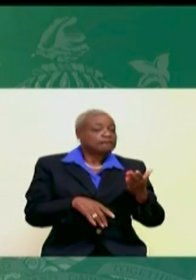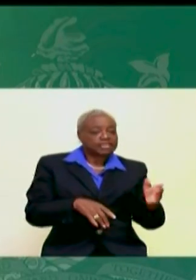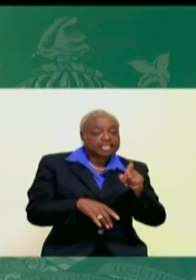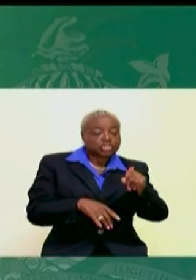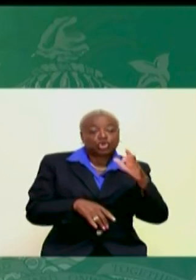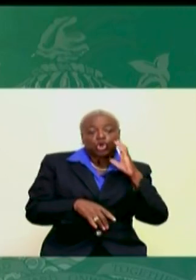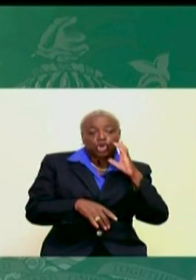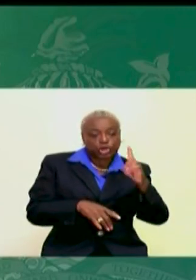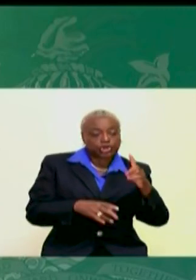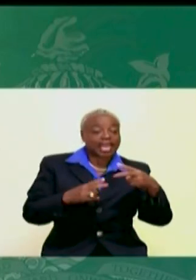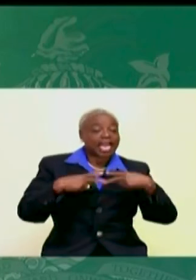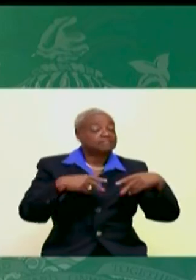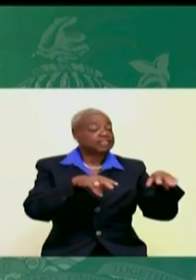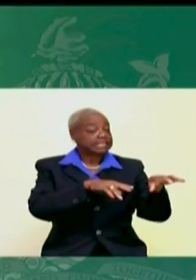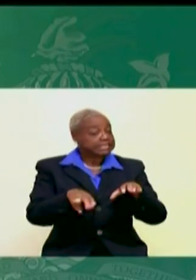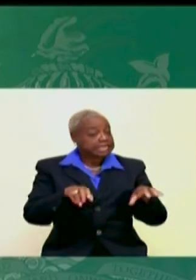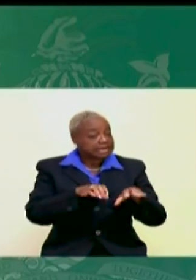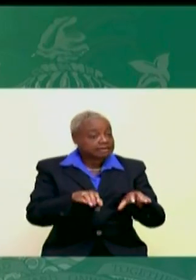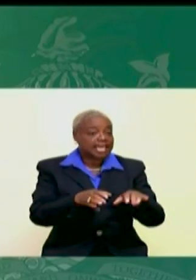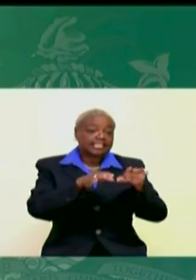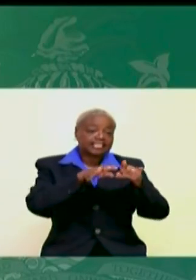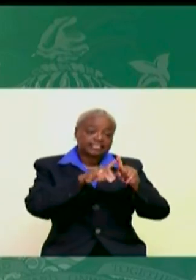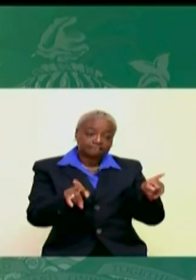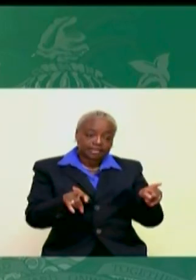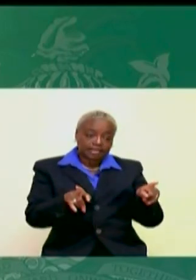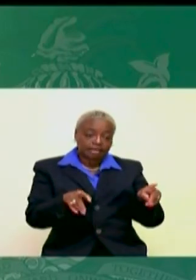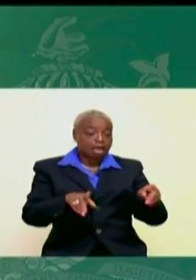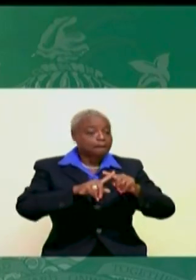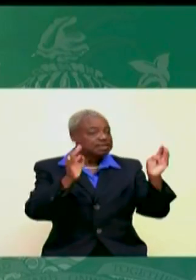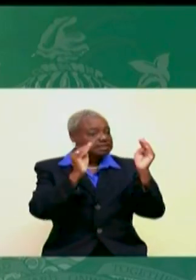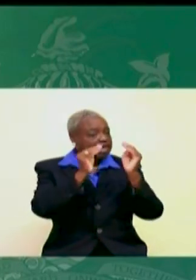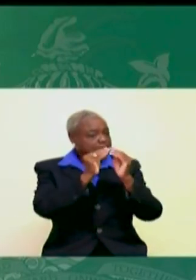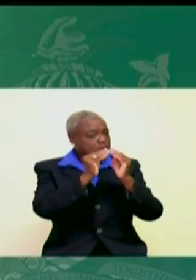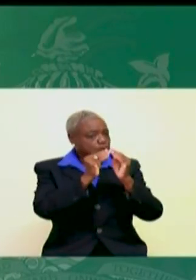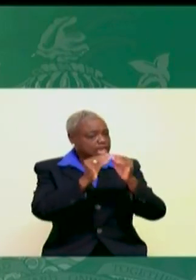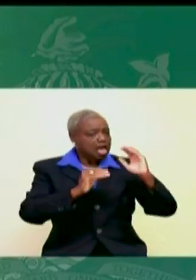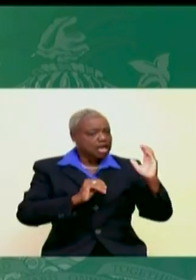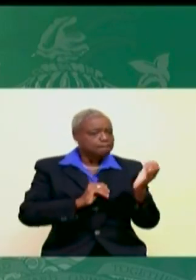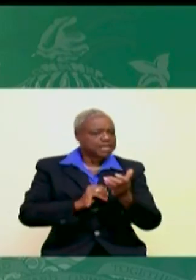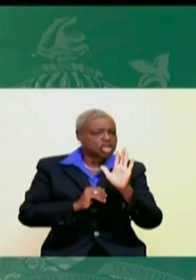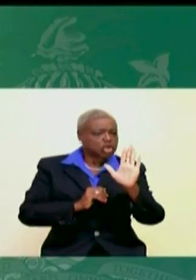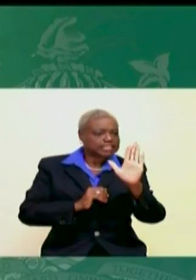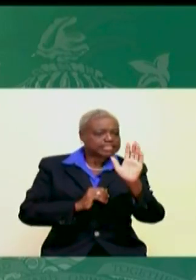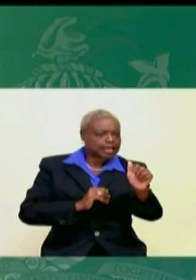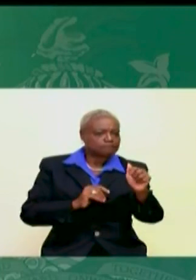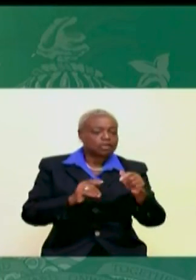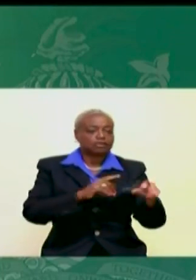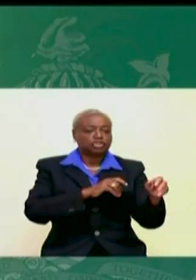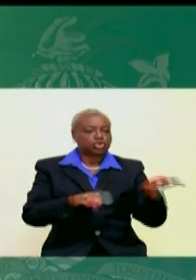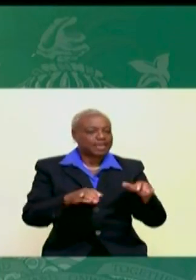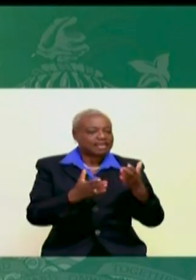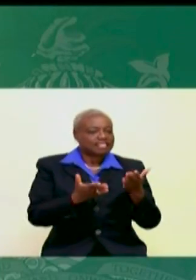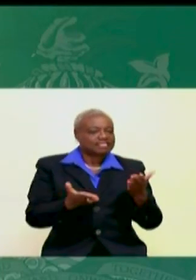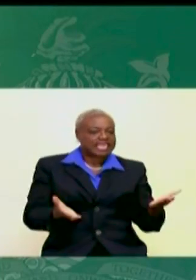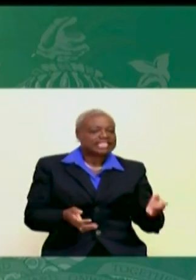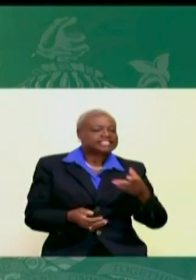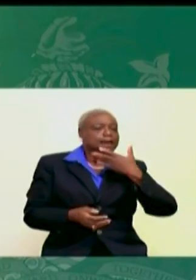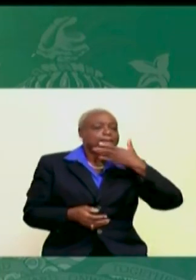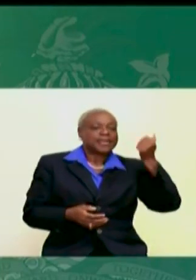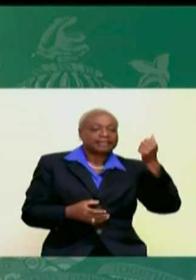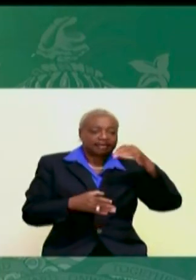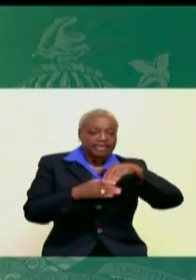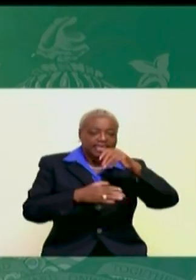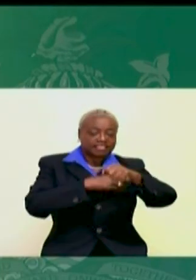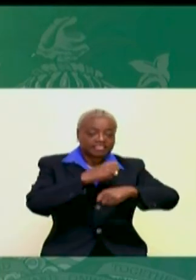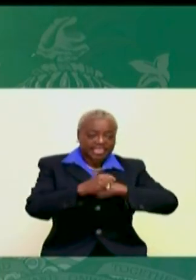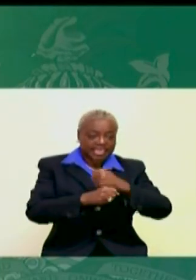could have done differently, but equally committing yourself to doing things better in the